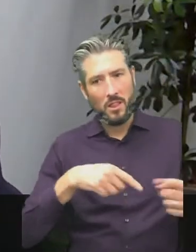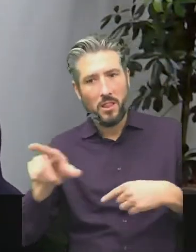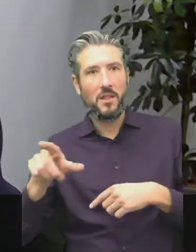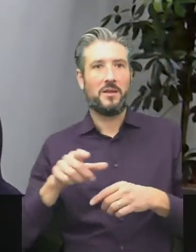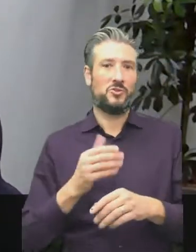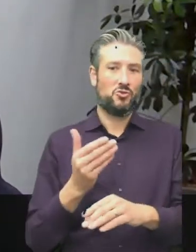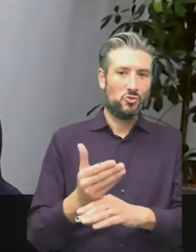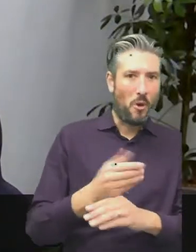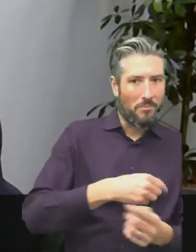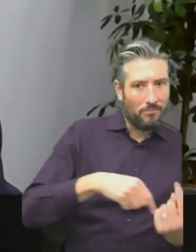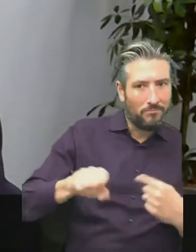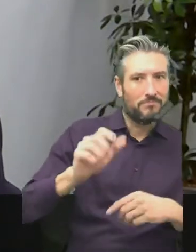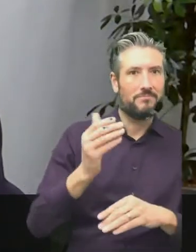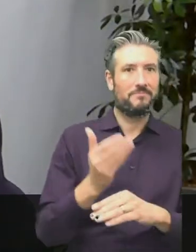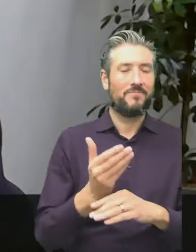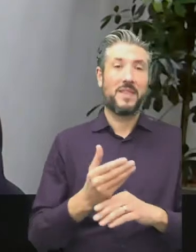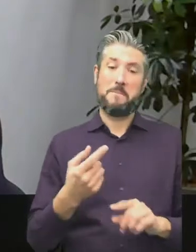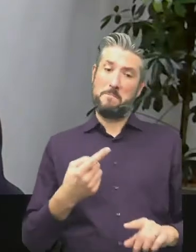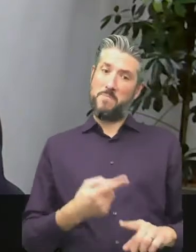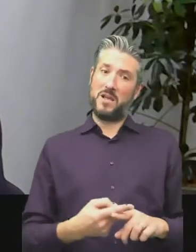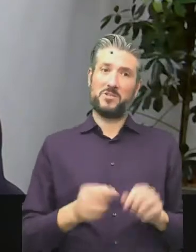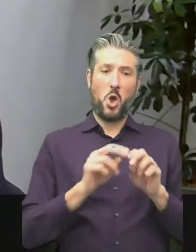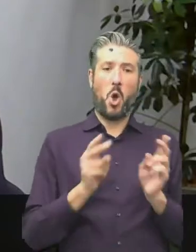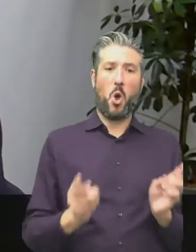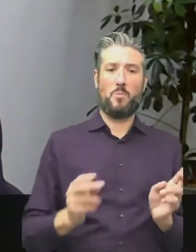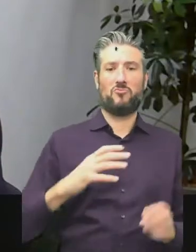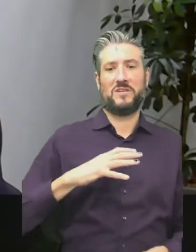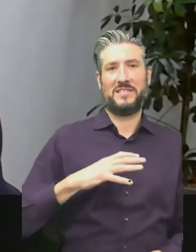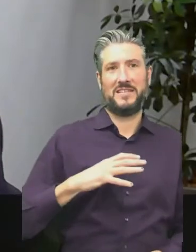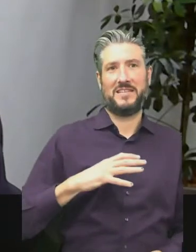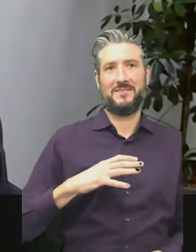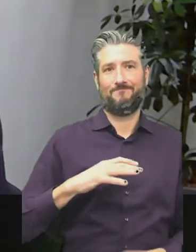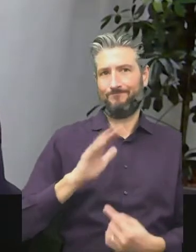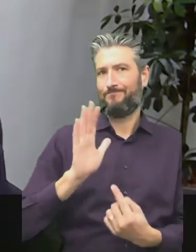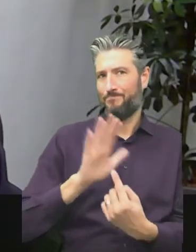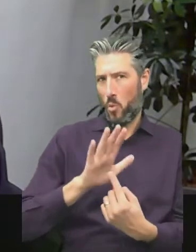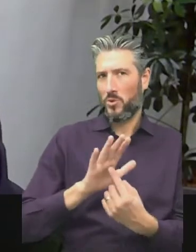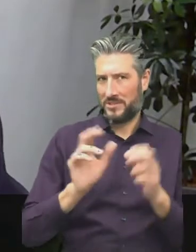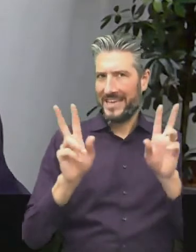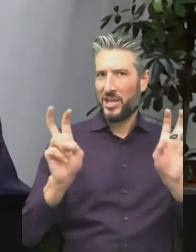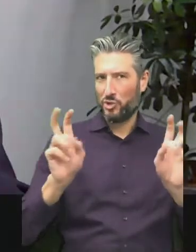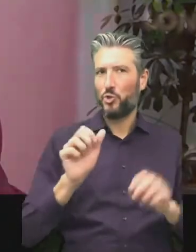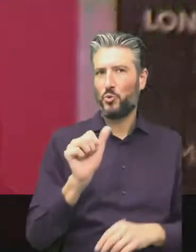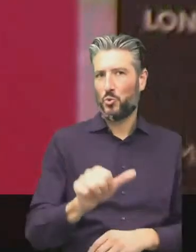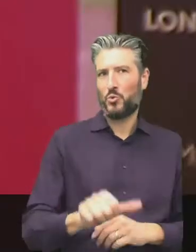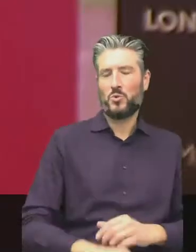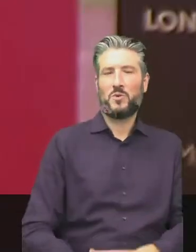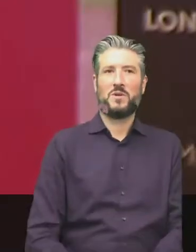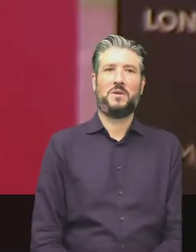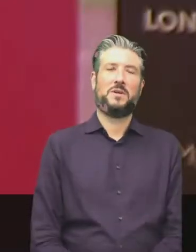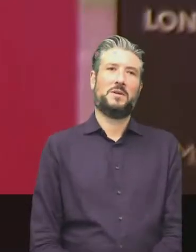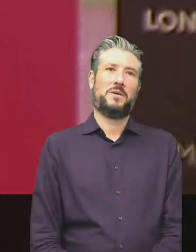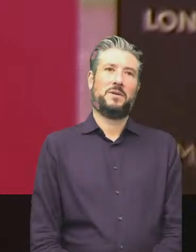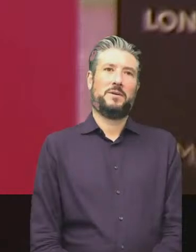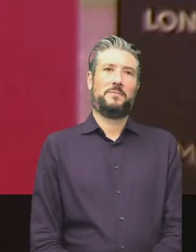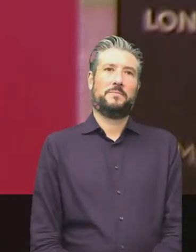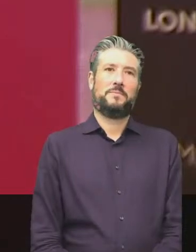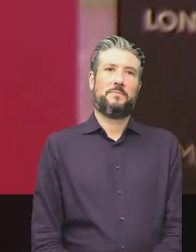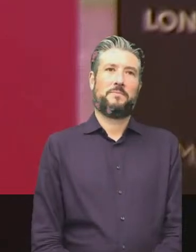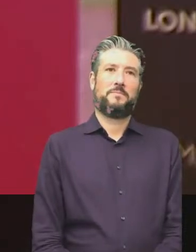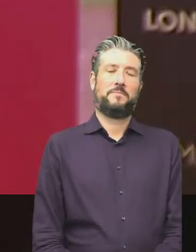important. One of the biggest issues we face is to build the genuinely affordable homes that we need. Thank you, Mr. Mayor. We are now out